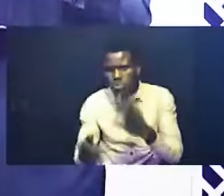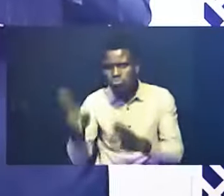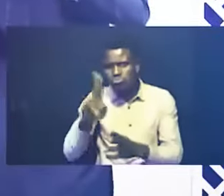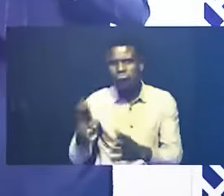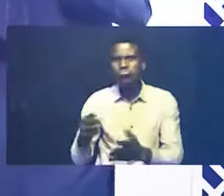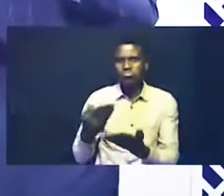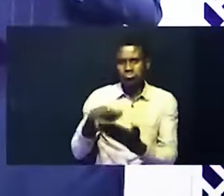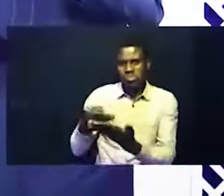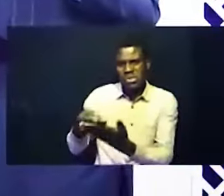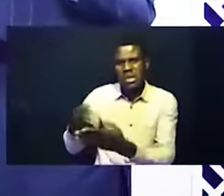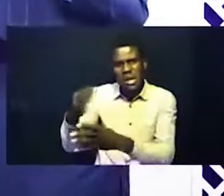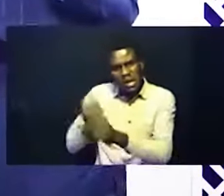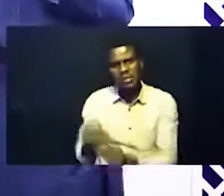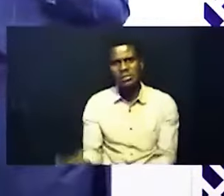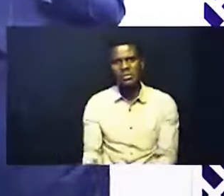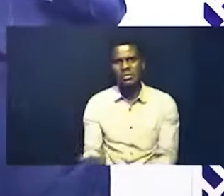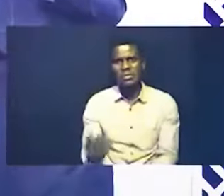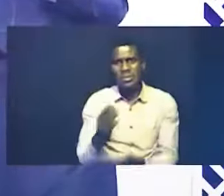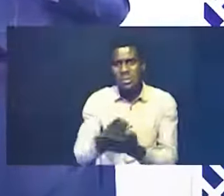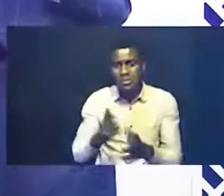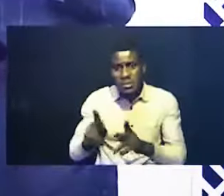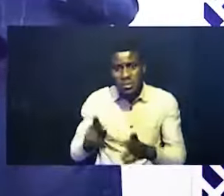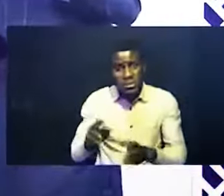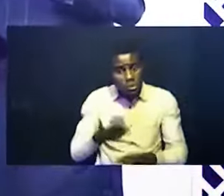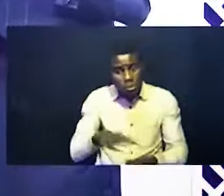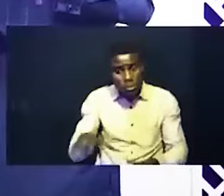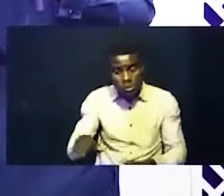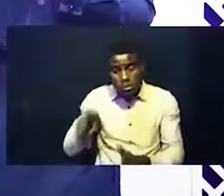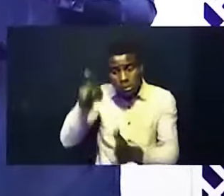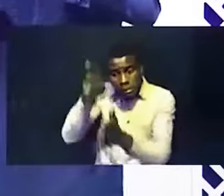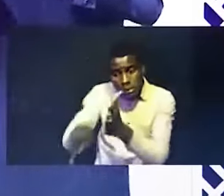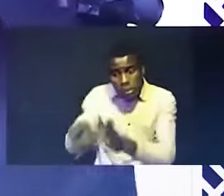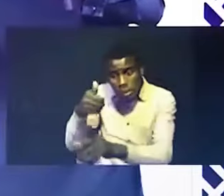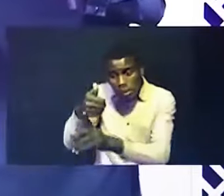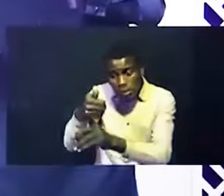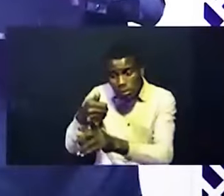robers children killing children for